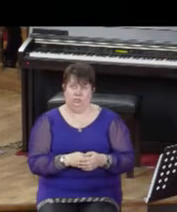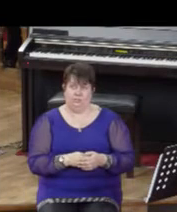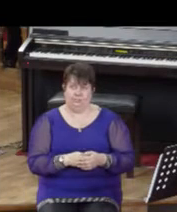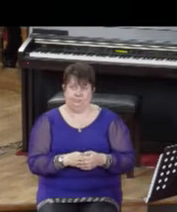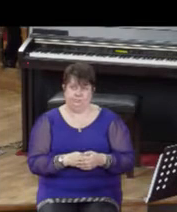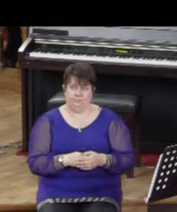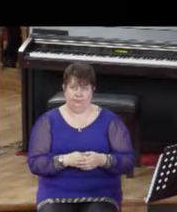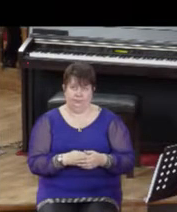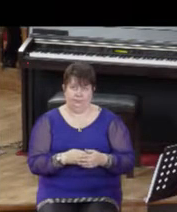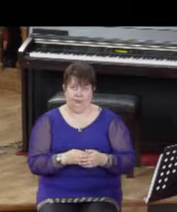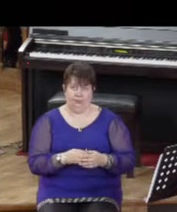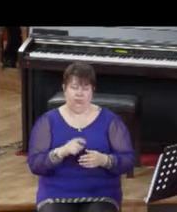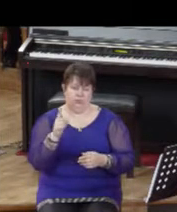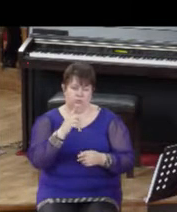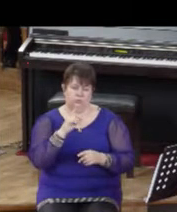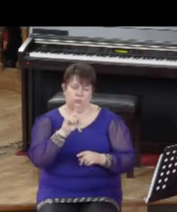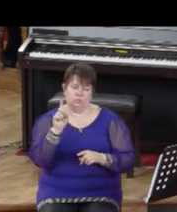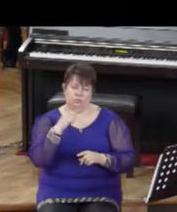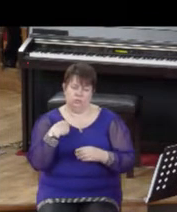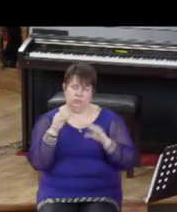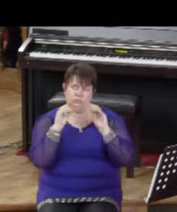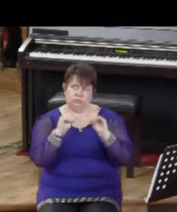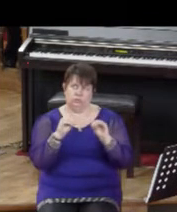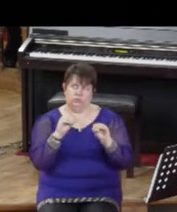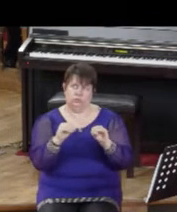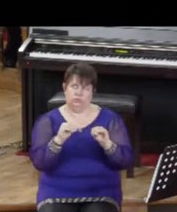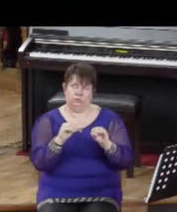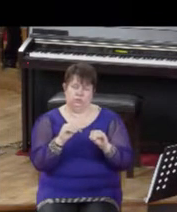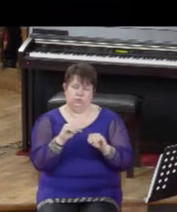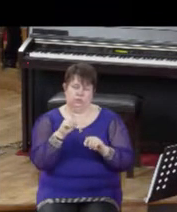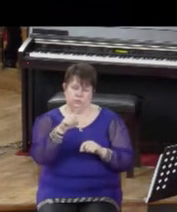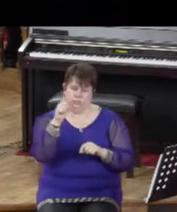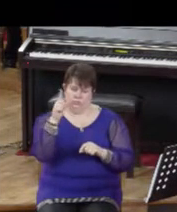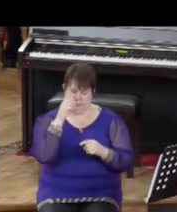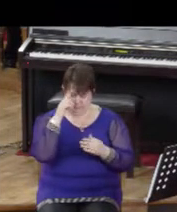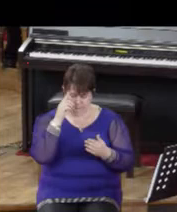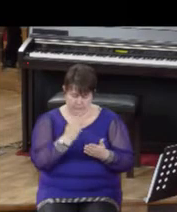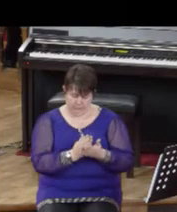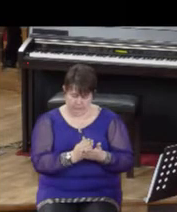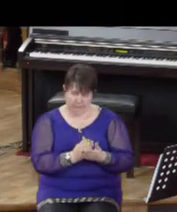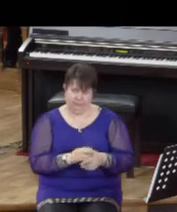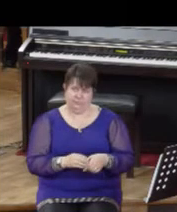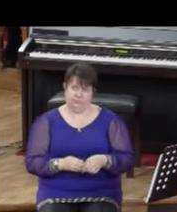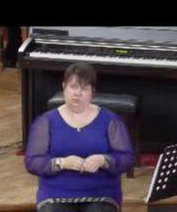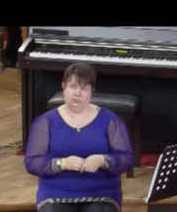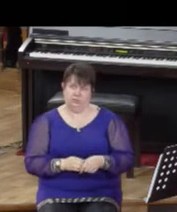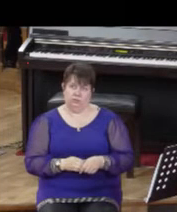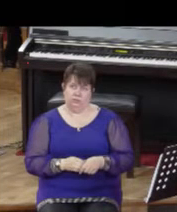they, this is what we preach, and this is what you believe.